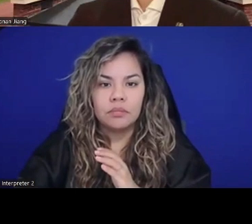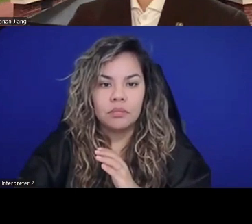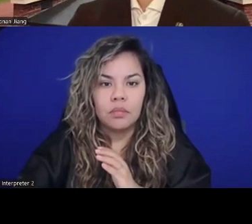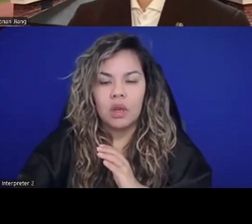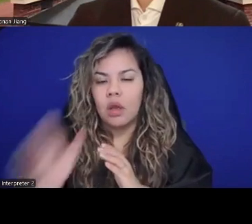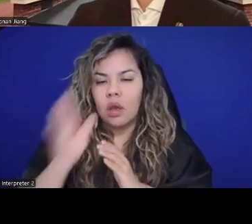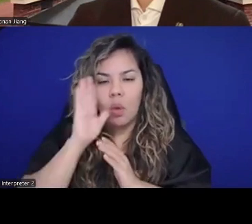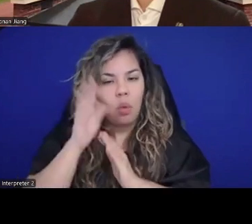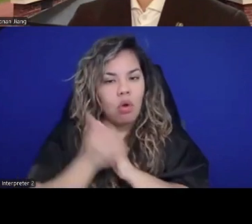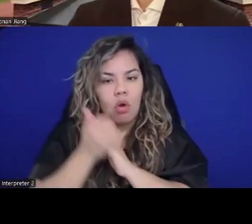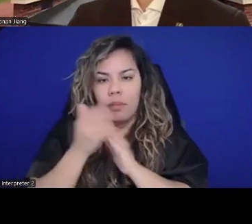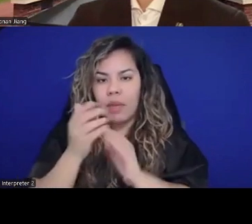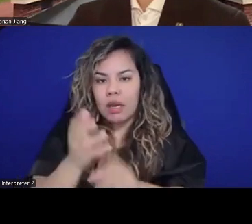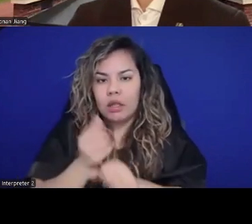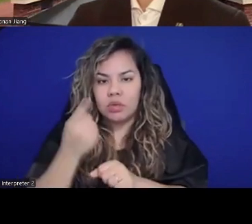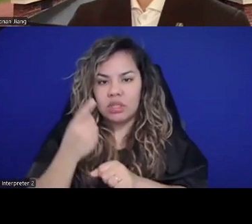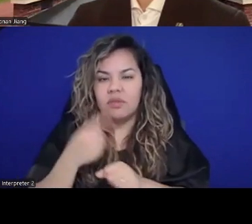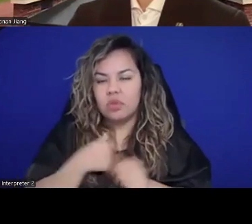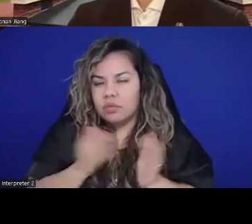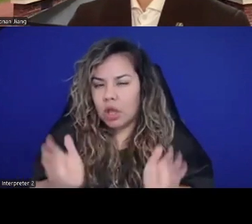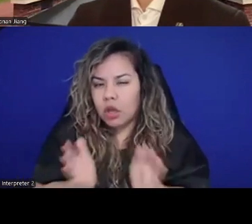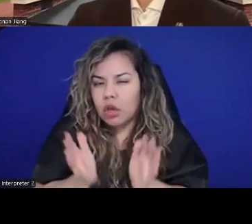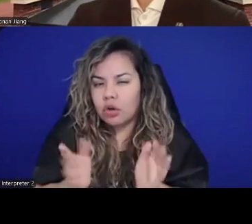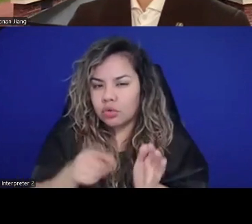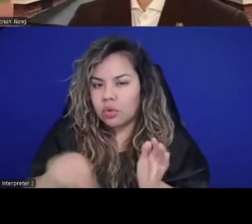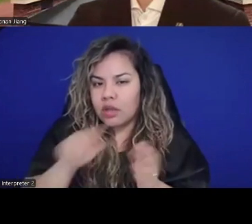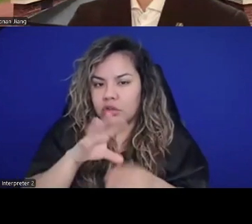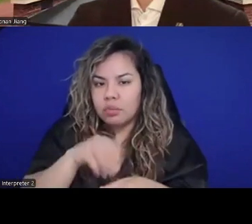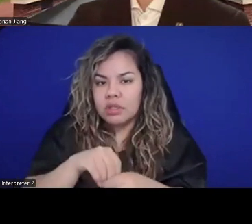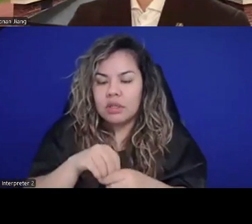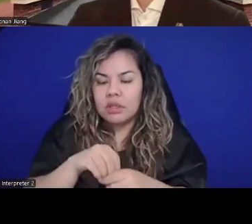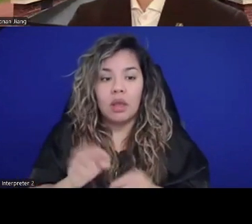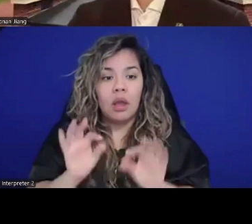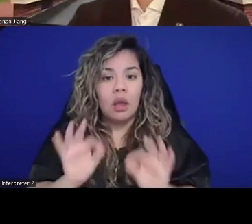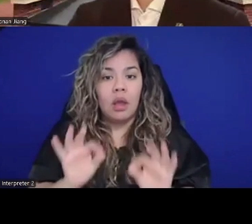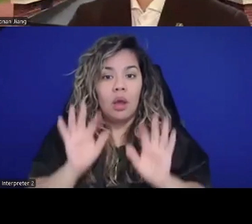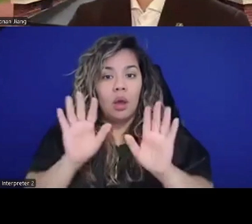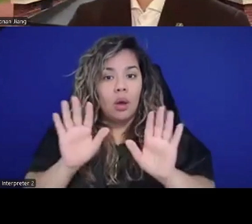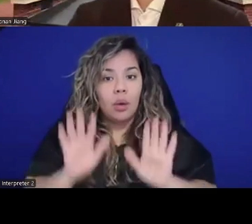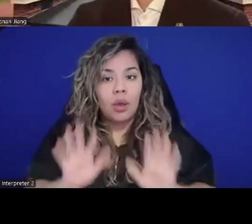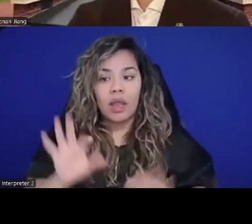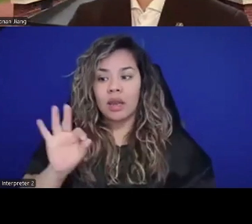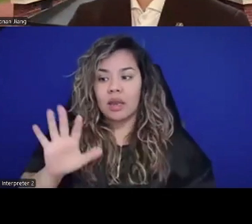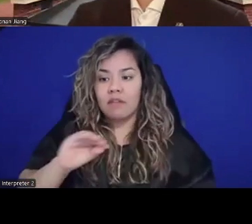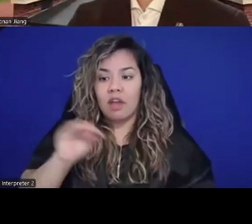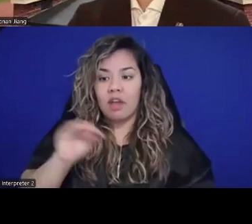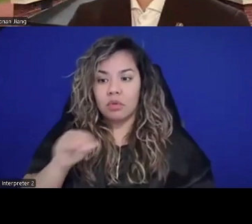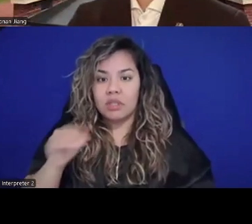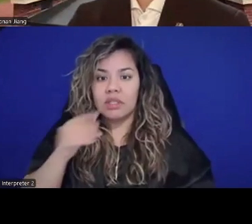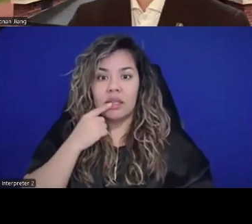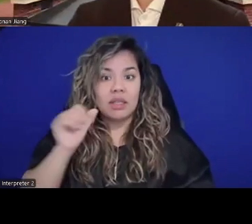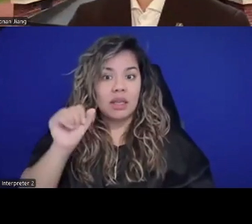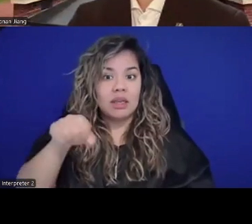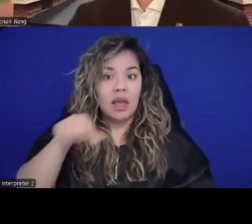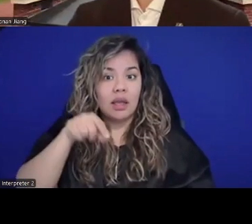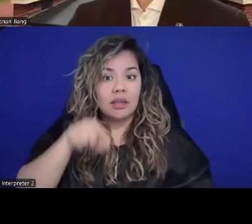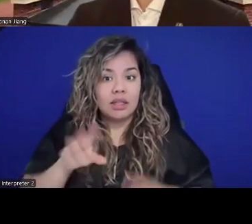Okay, good. So excellent. 95% say yes, this webinar answered your